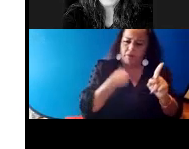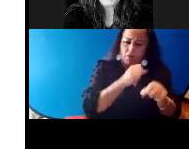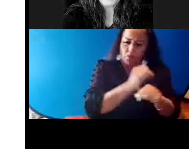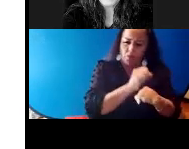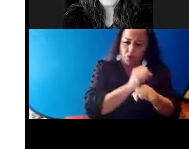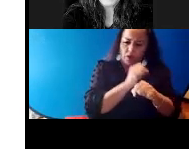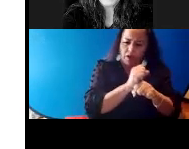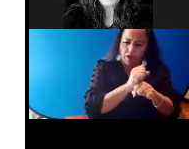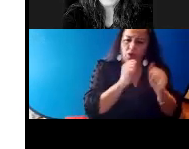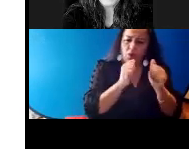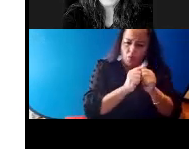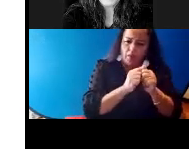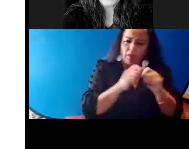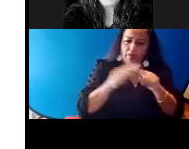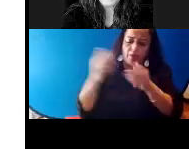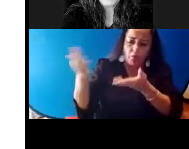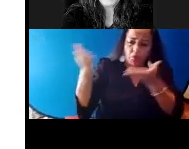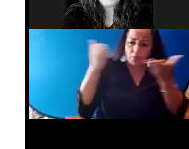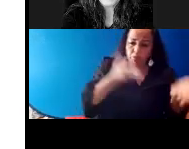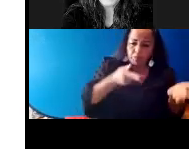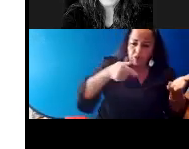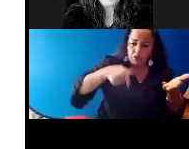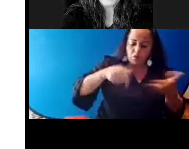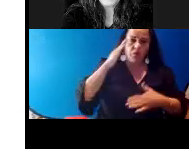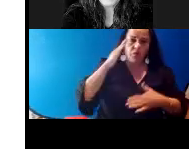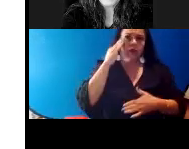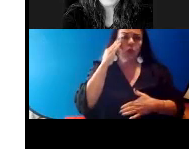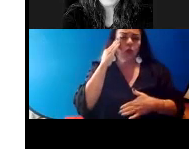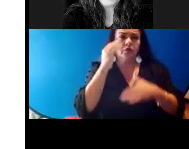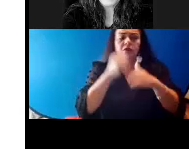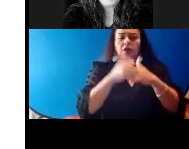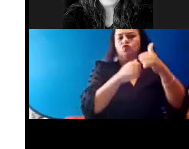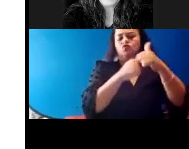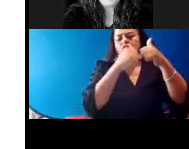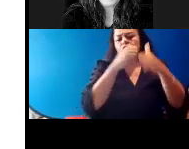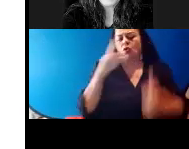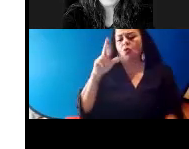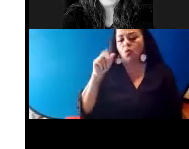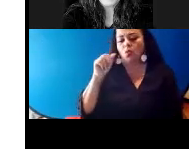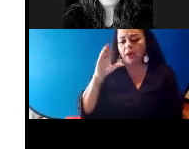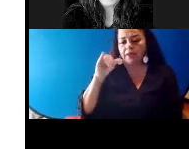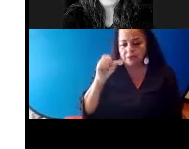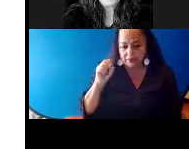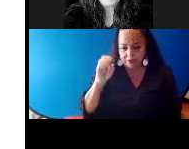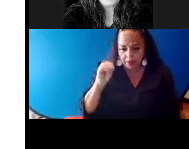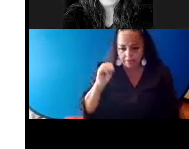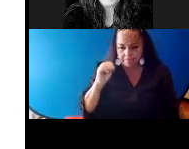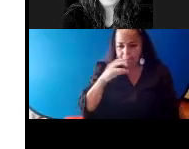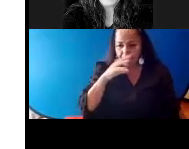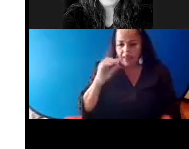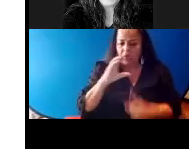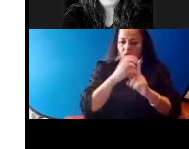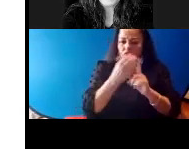So bringing new folks into the room. An awareness of structural racism, right? Historical competence, having